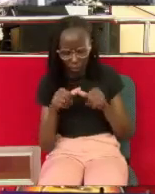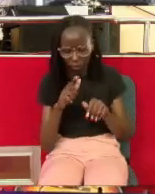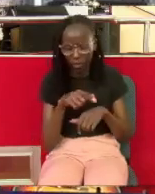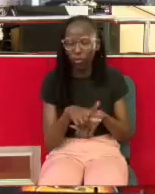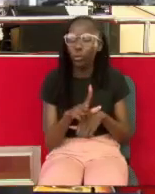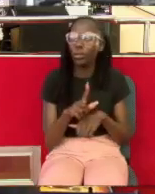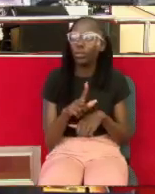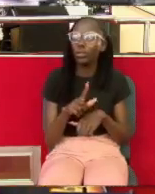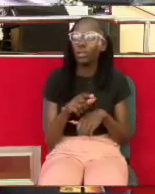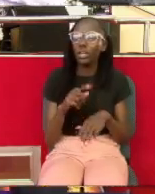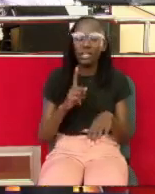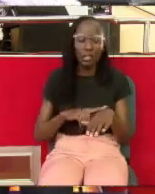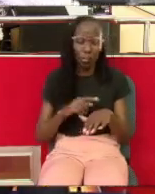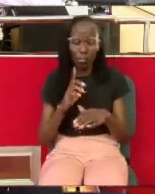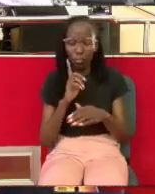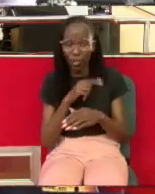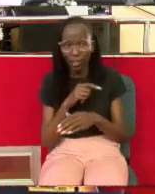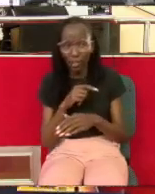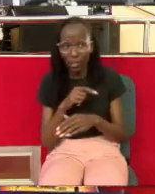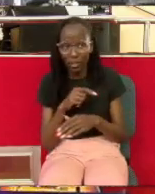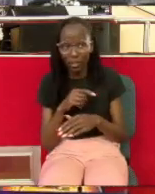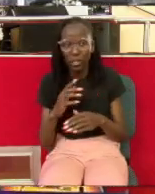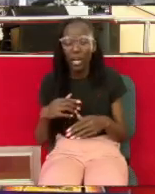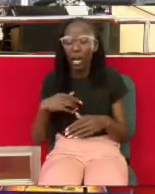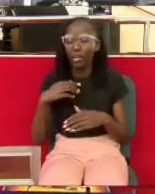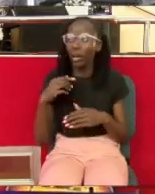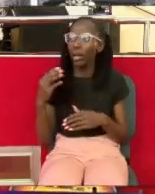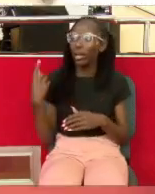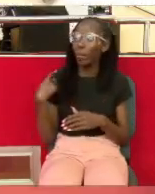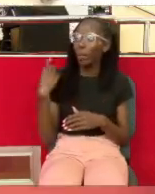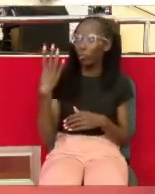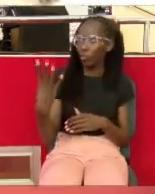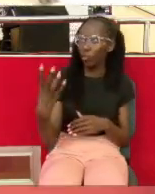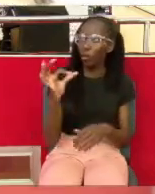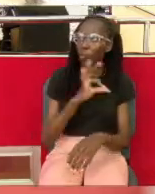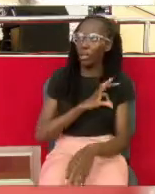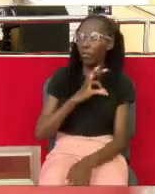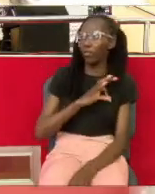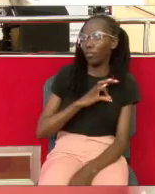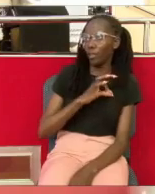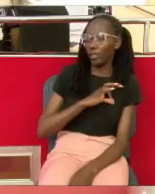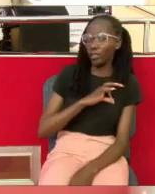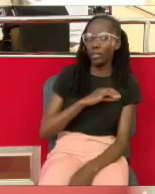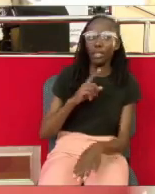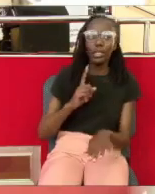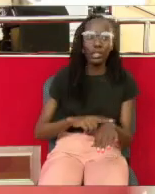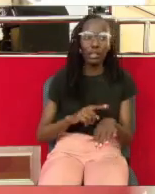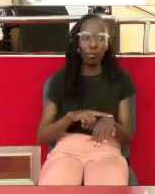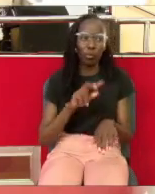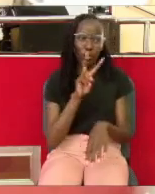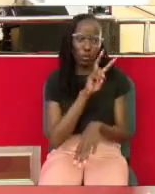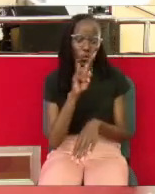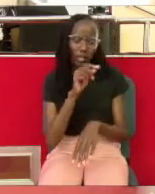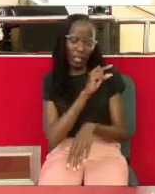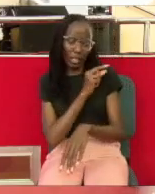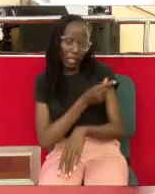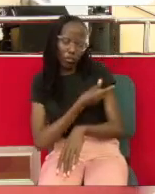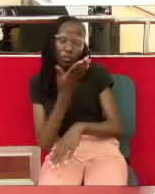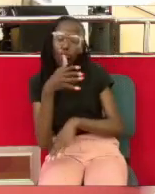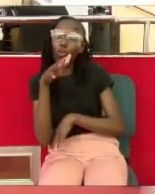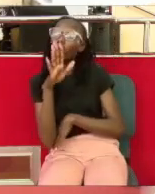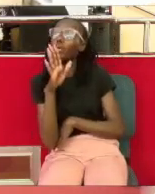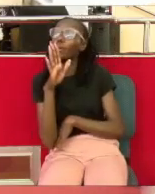Hallelujah. As I finish. Ninapomalizia. The next benefit. Faida is when we look at the grace of God that is so